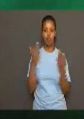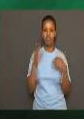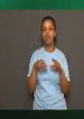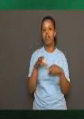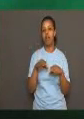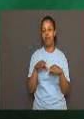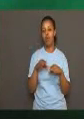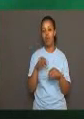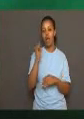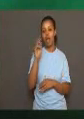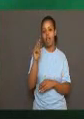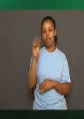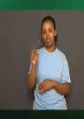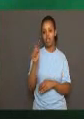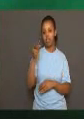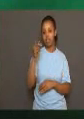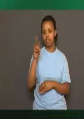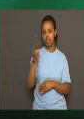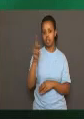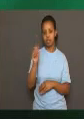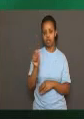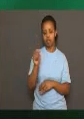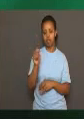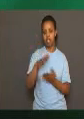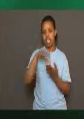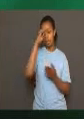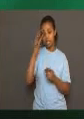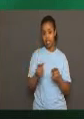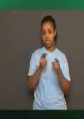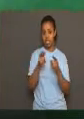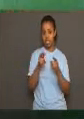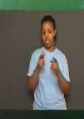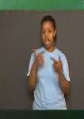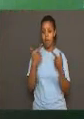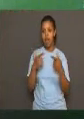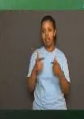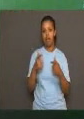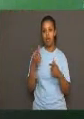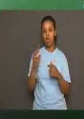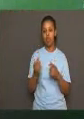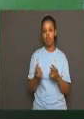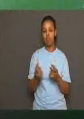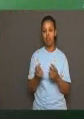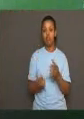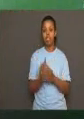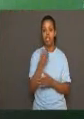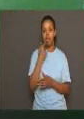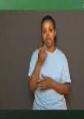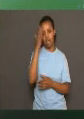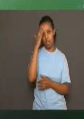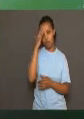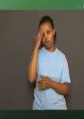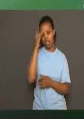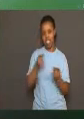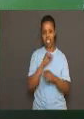Insight learning involves a sudden realization. This is distinct from